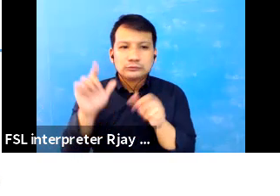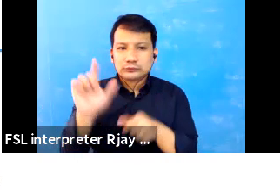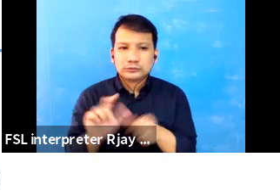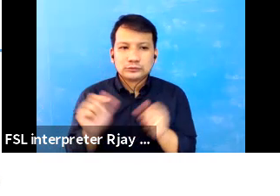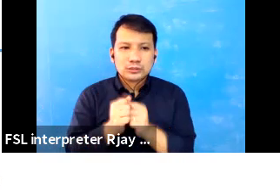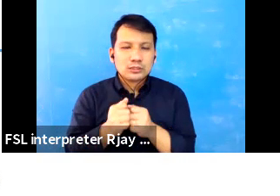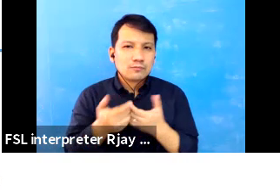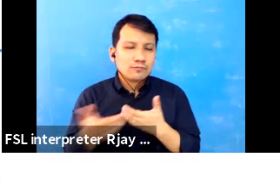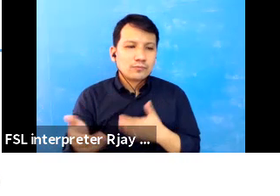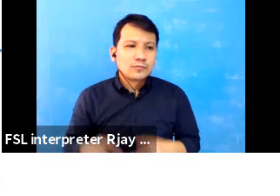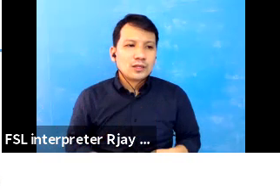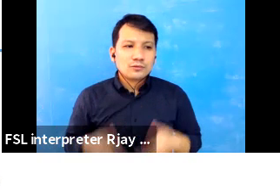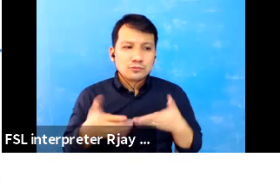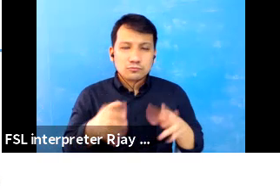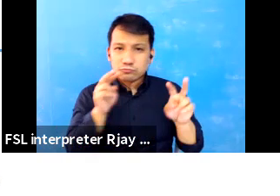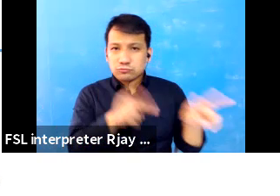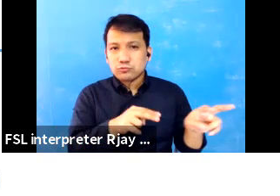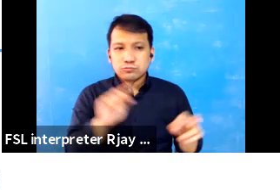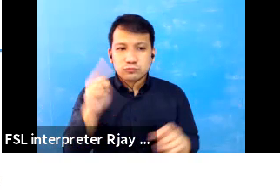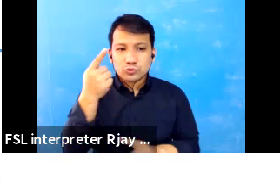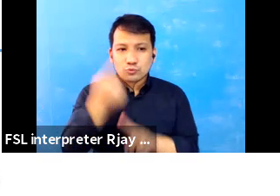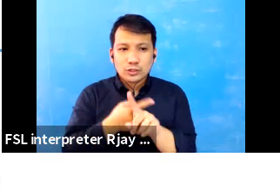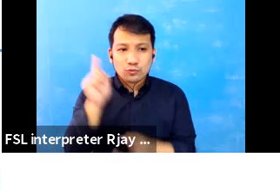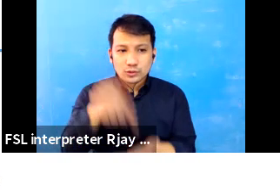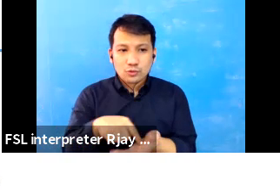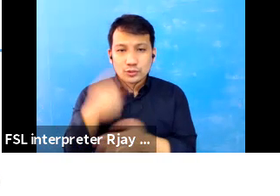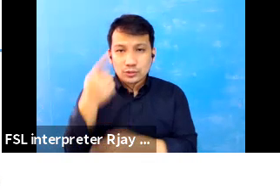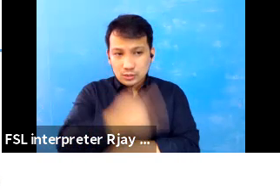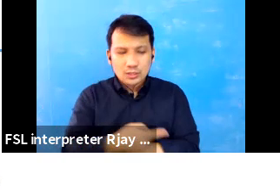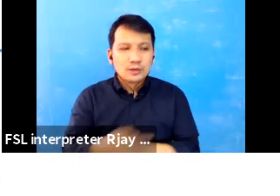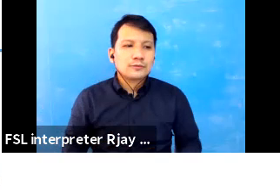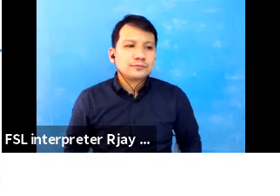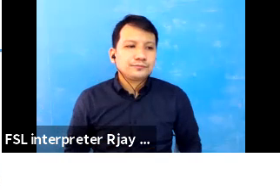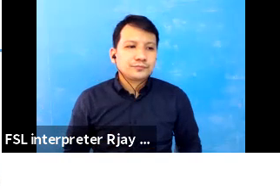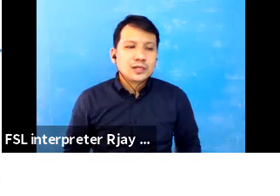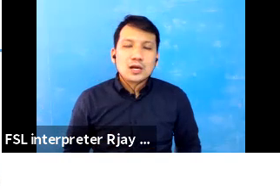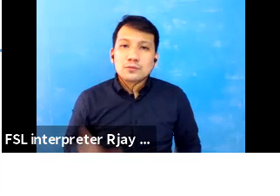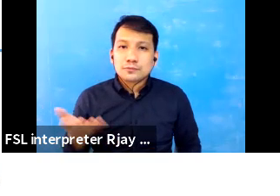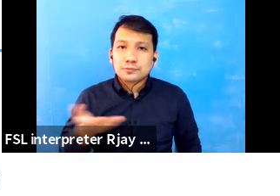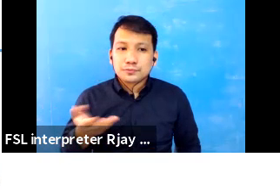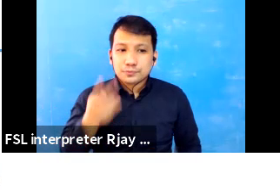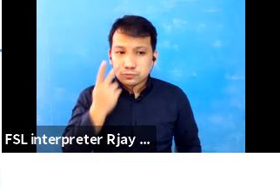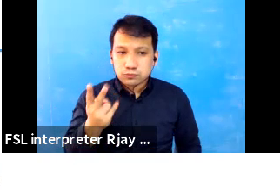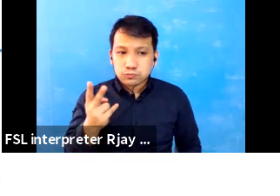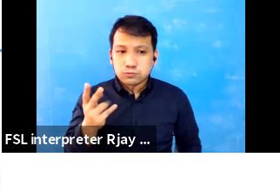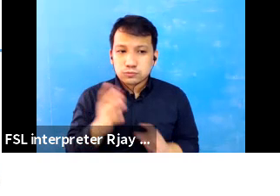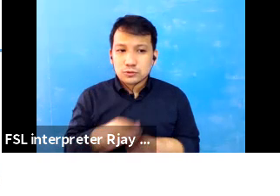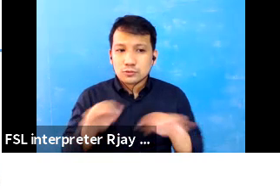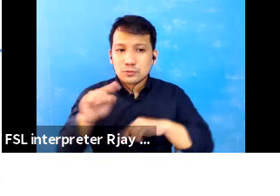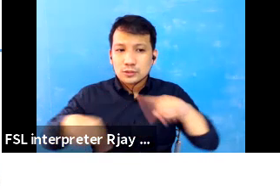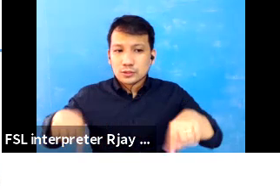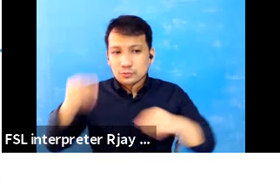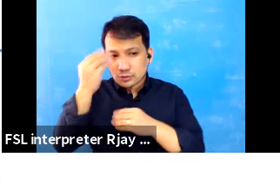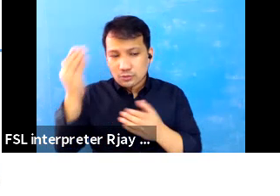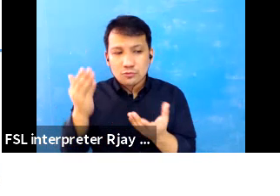also. So let us look at the first 1,000 days. Here you will see the various indicators